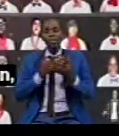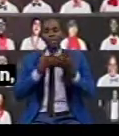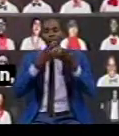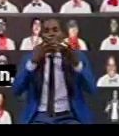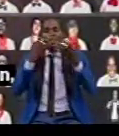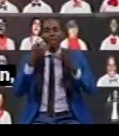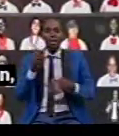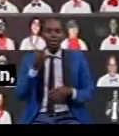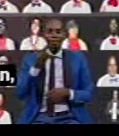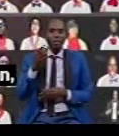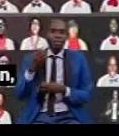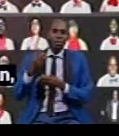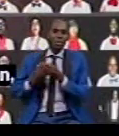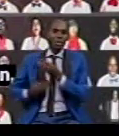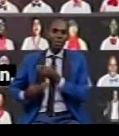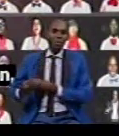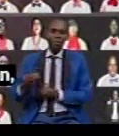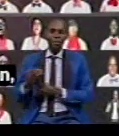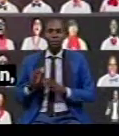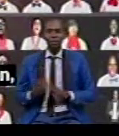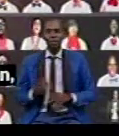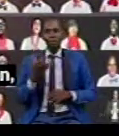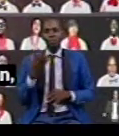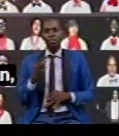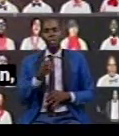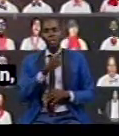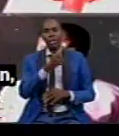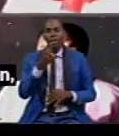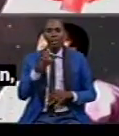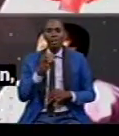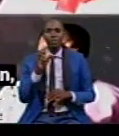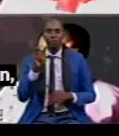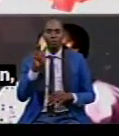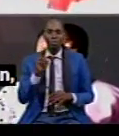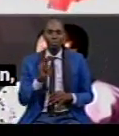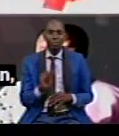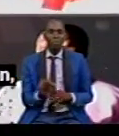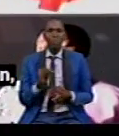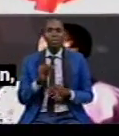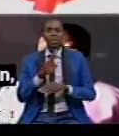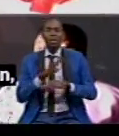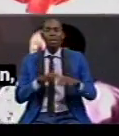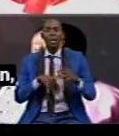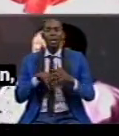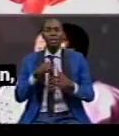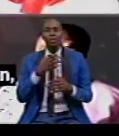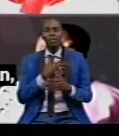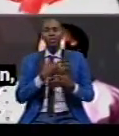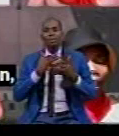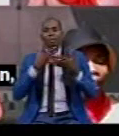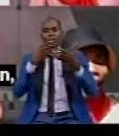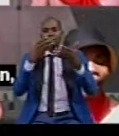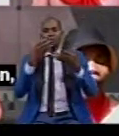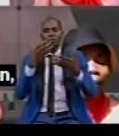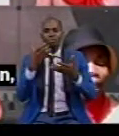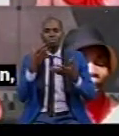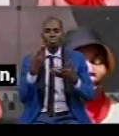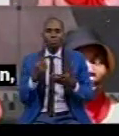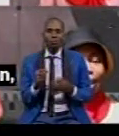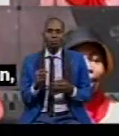amen? I said, where are you? Salvation comes to you tonight.